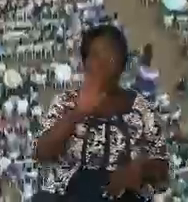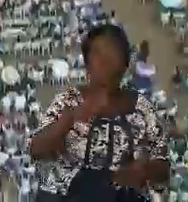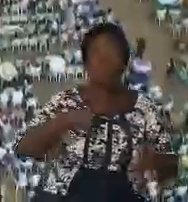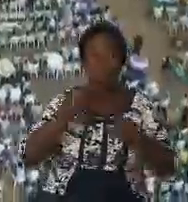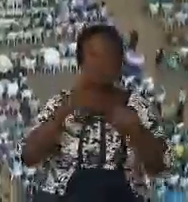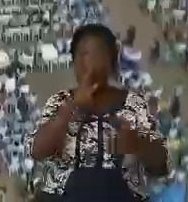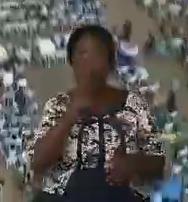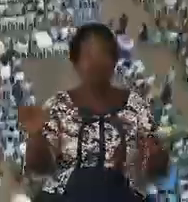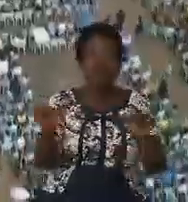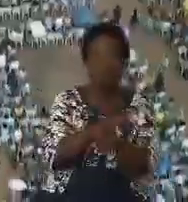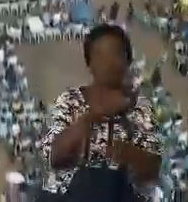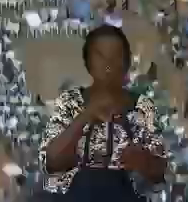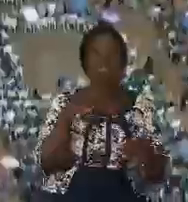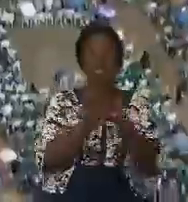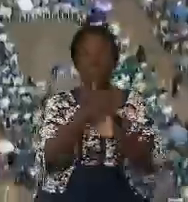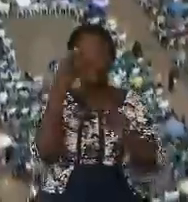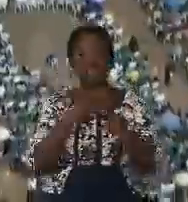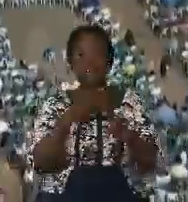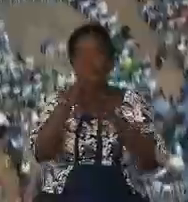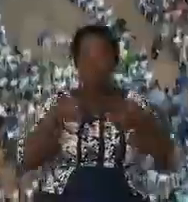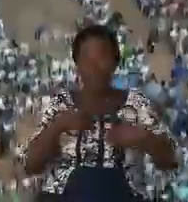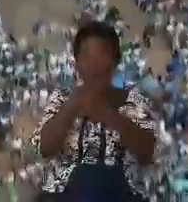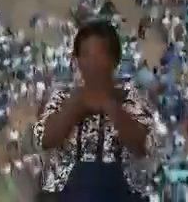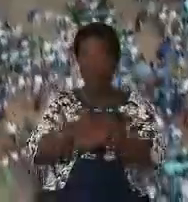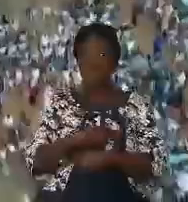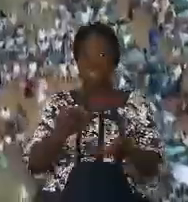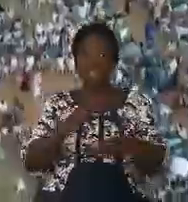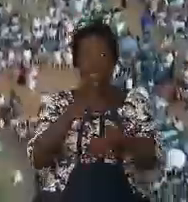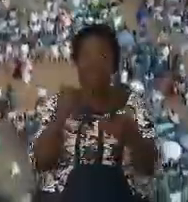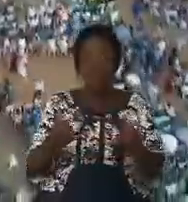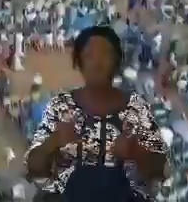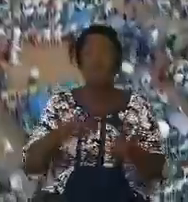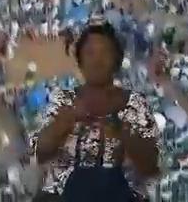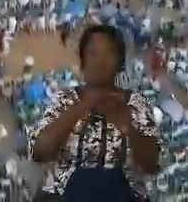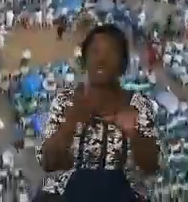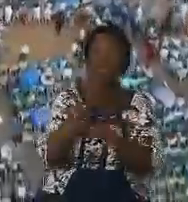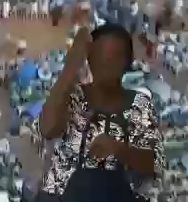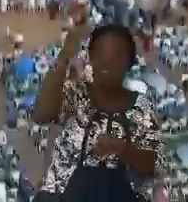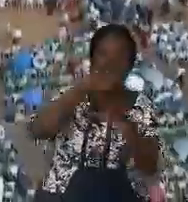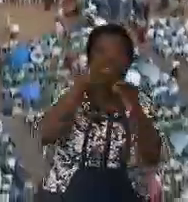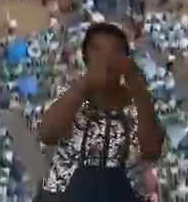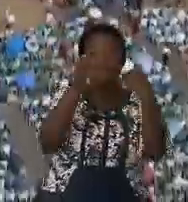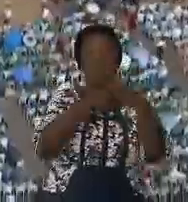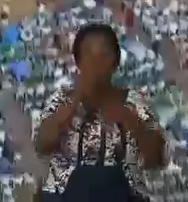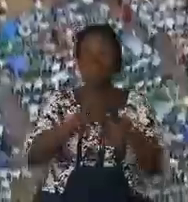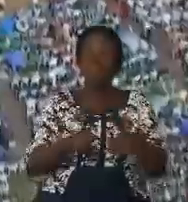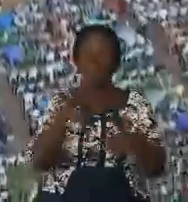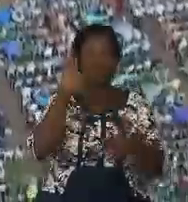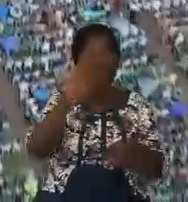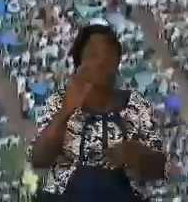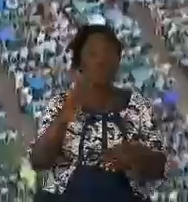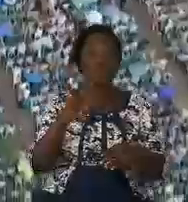joyful now. When you get there, your joy will be full. You have rest now. When you get over there,